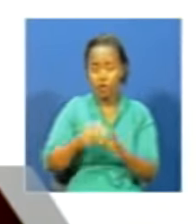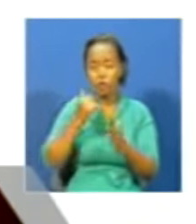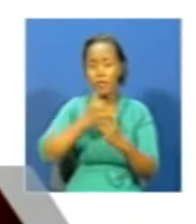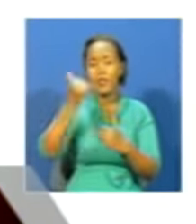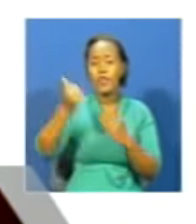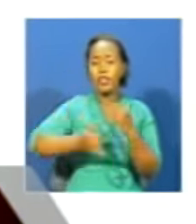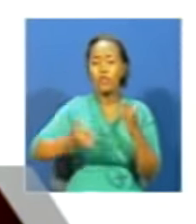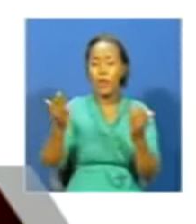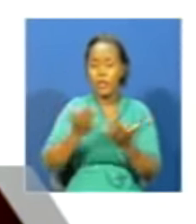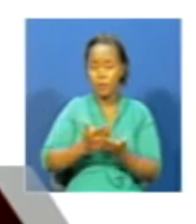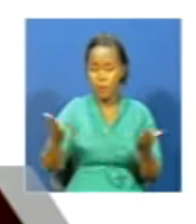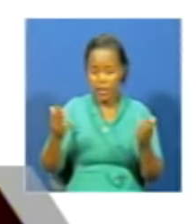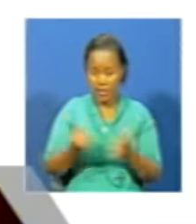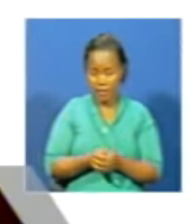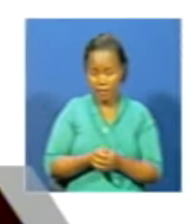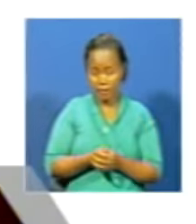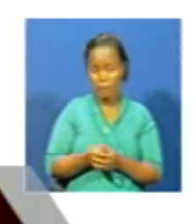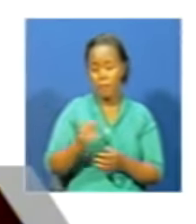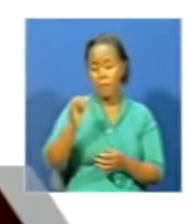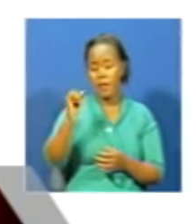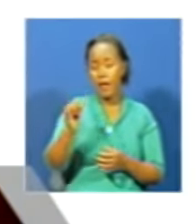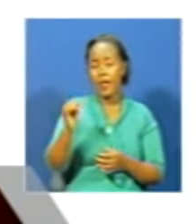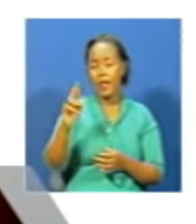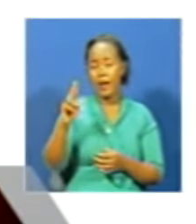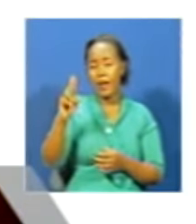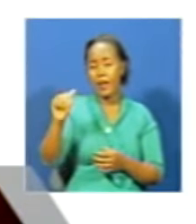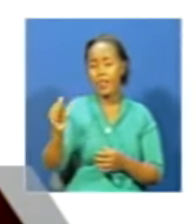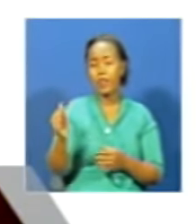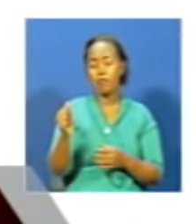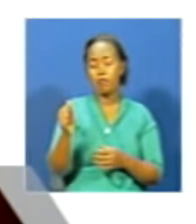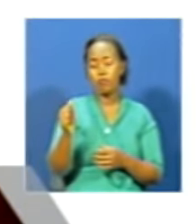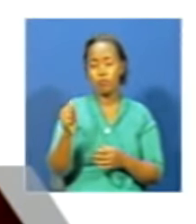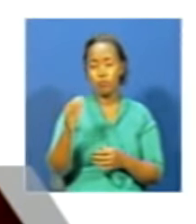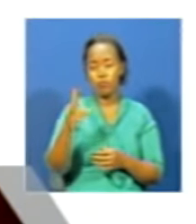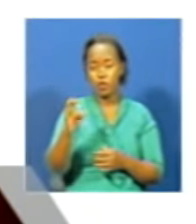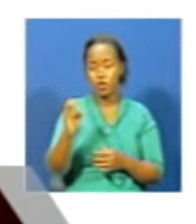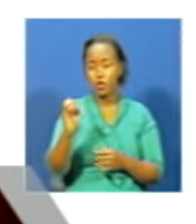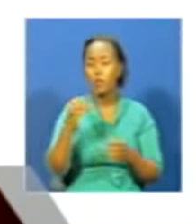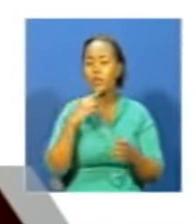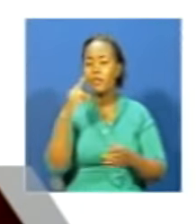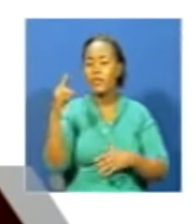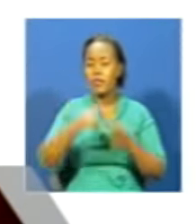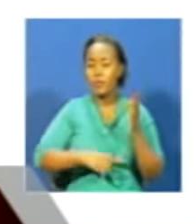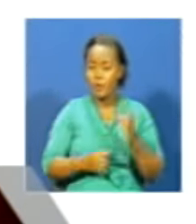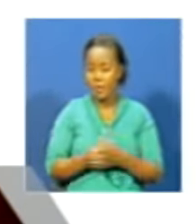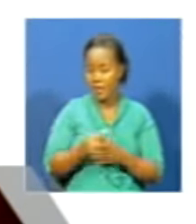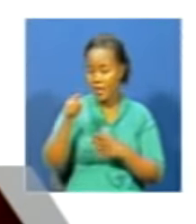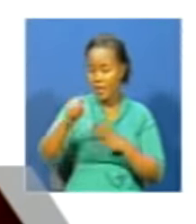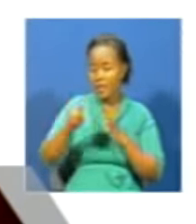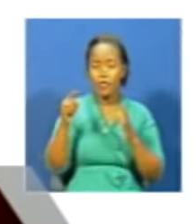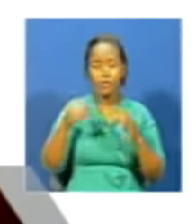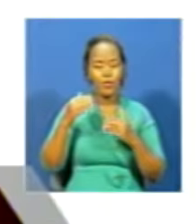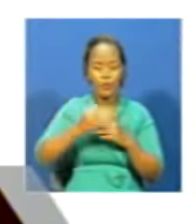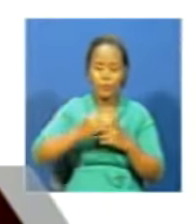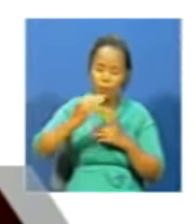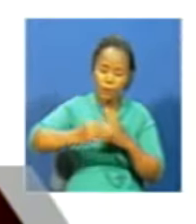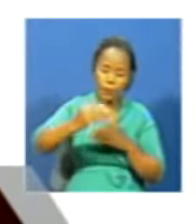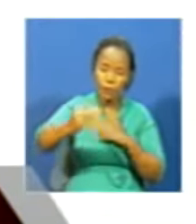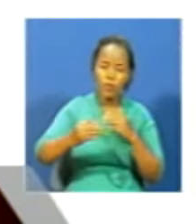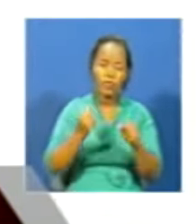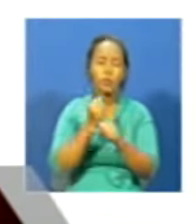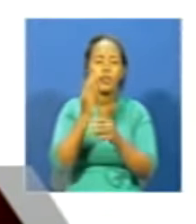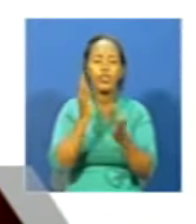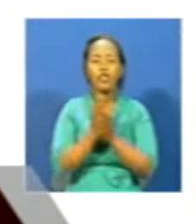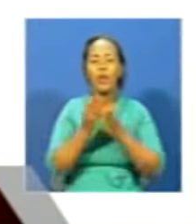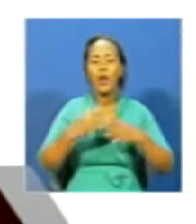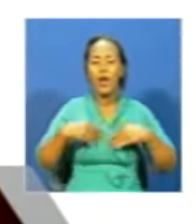masses. IRA Chief Executive Officer Godrey Kiptum says this will go a long way in promoting financial